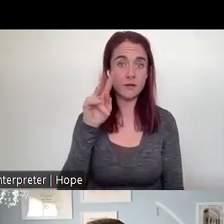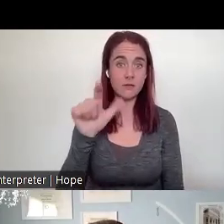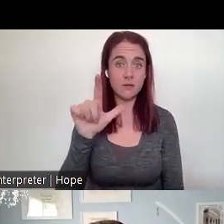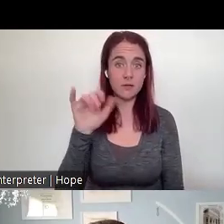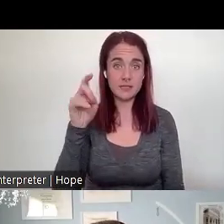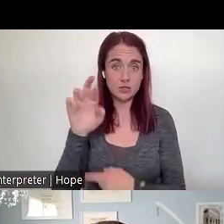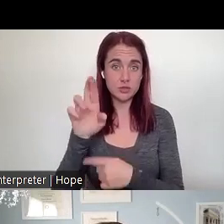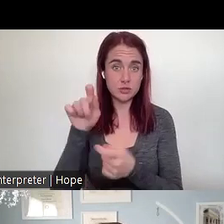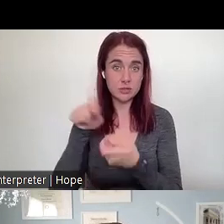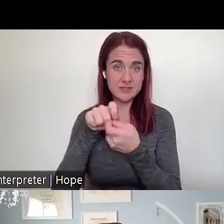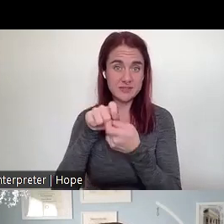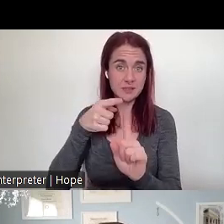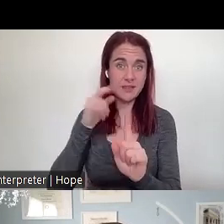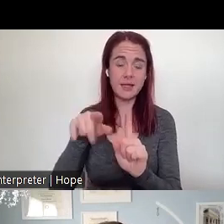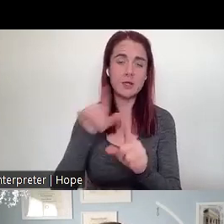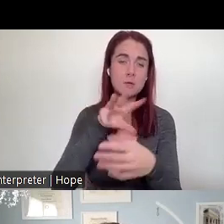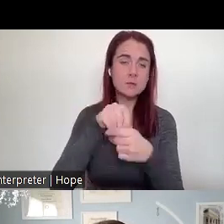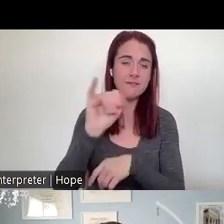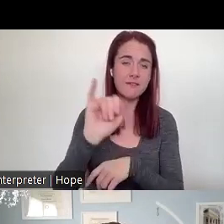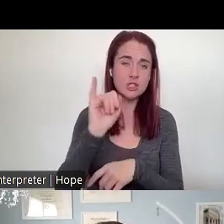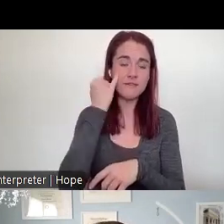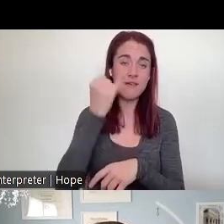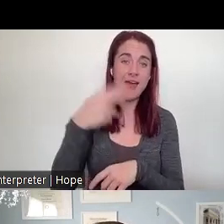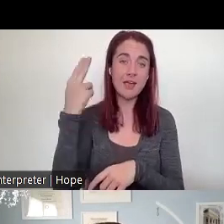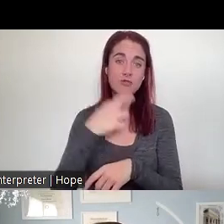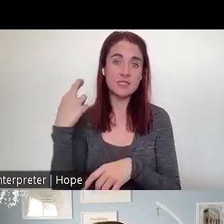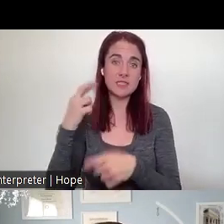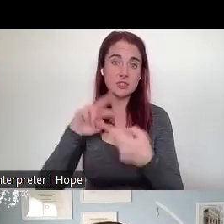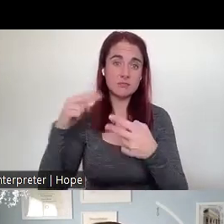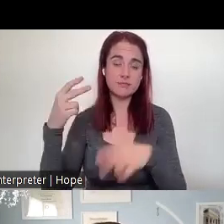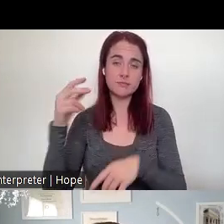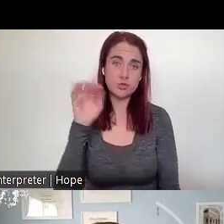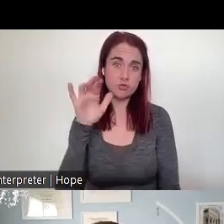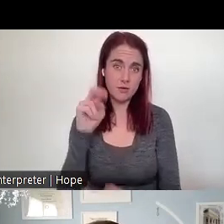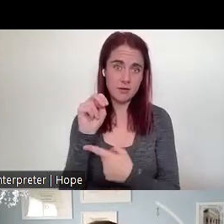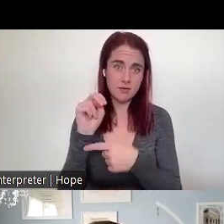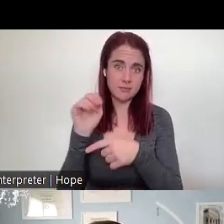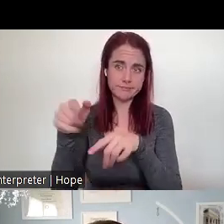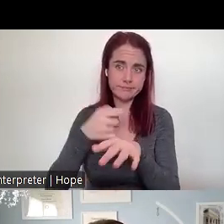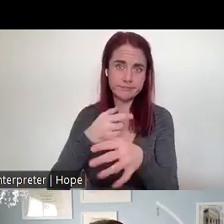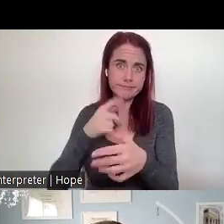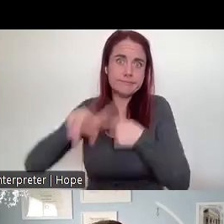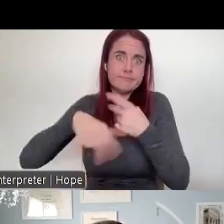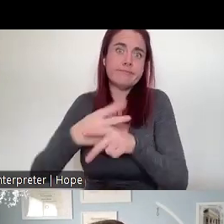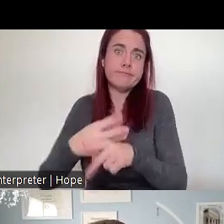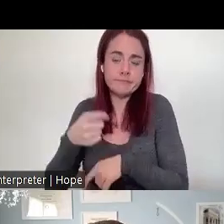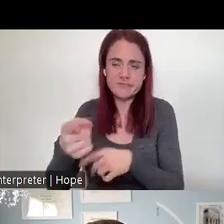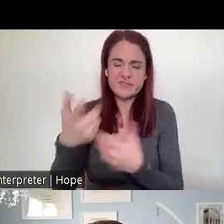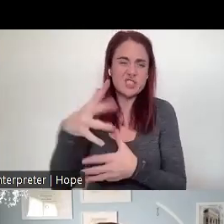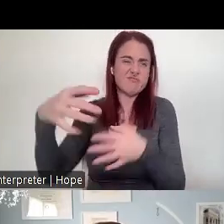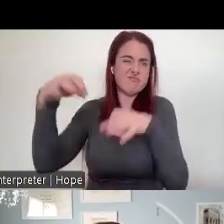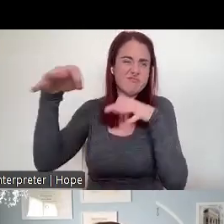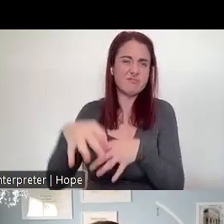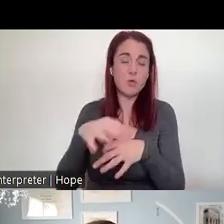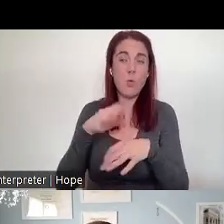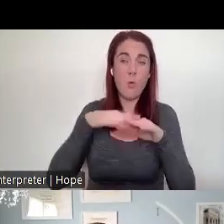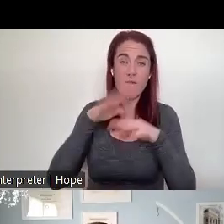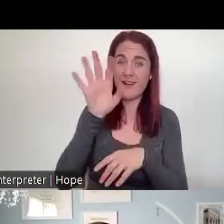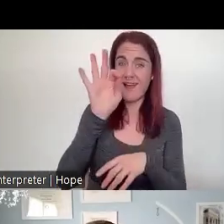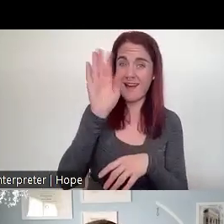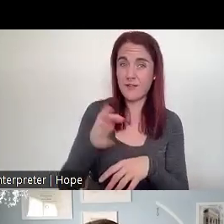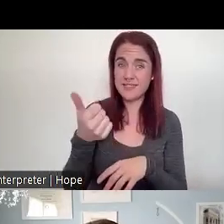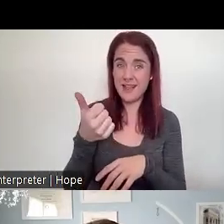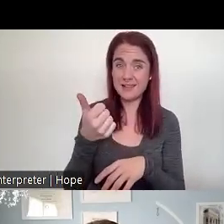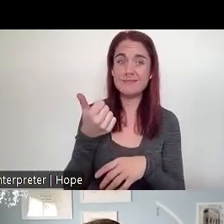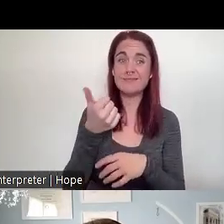include infection with a high-risk strain, and we talked about those. Over 9 out of 10 samples